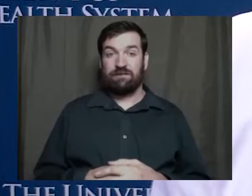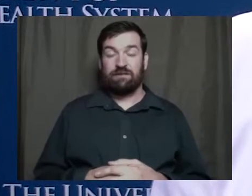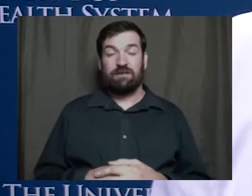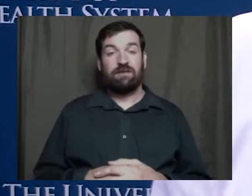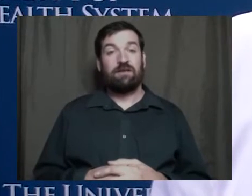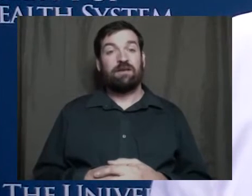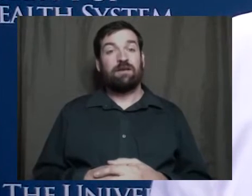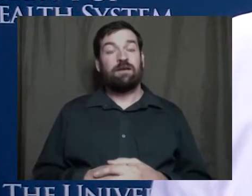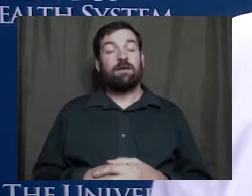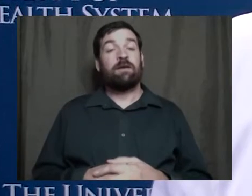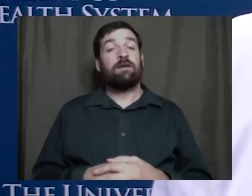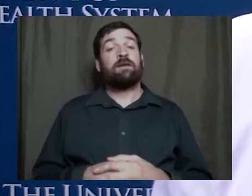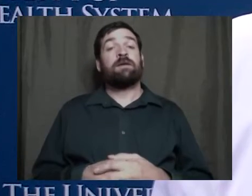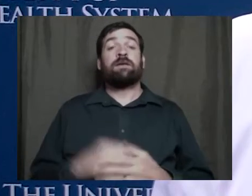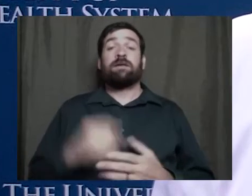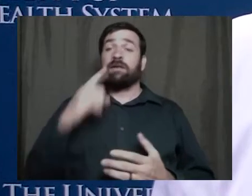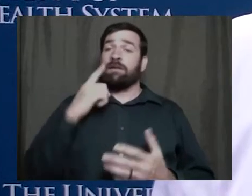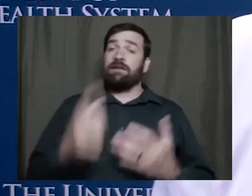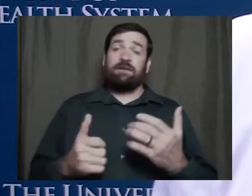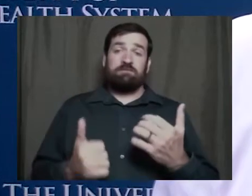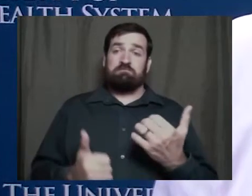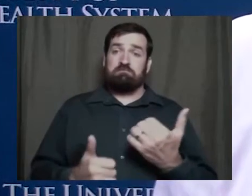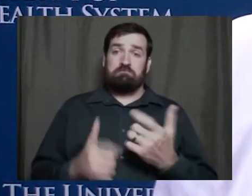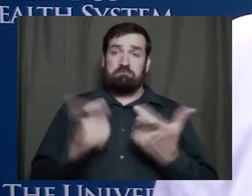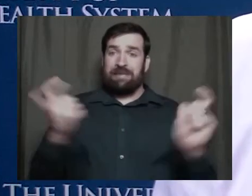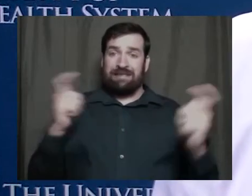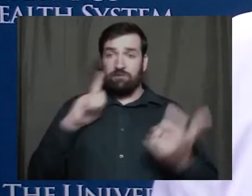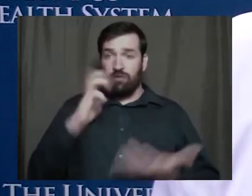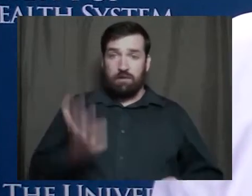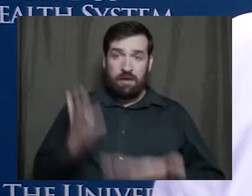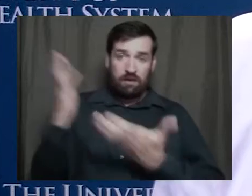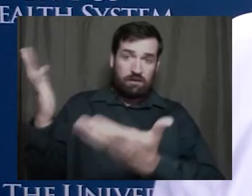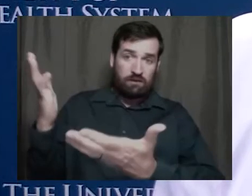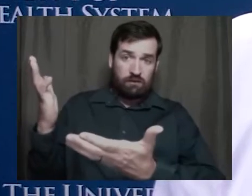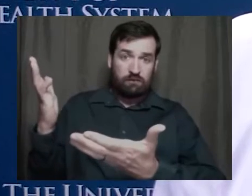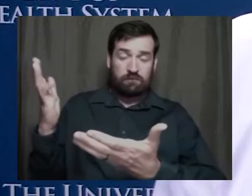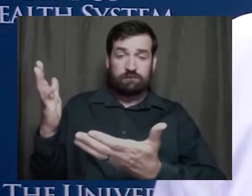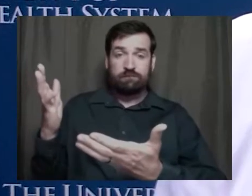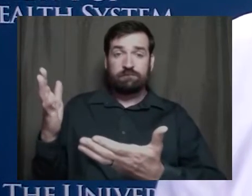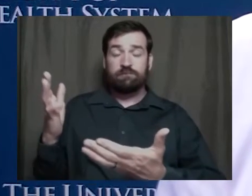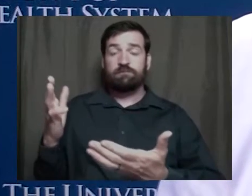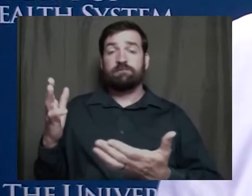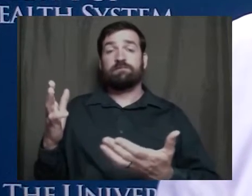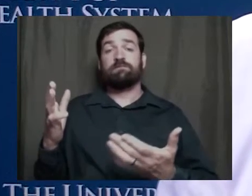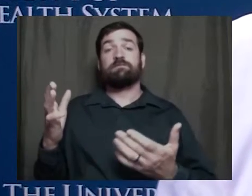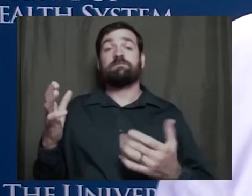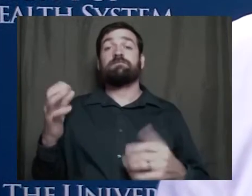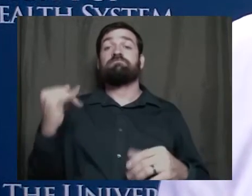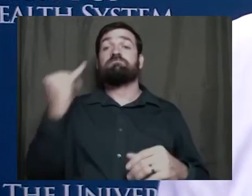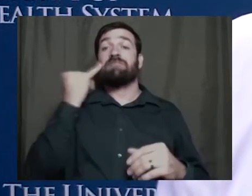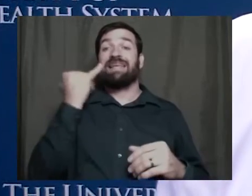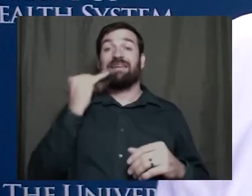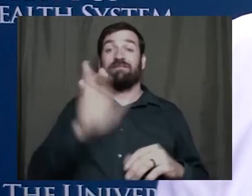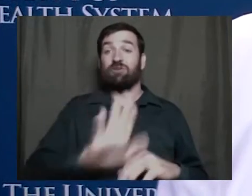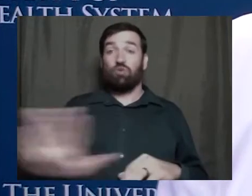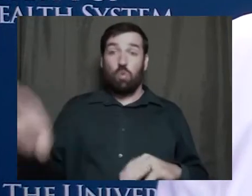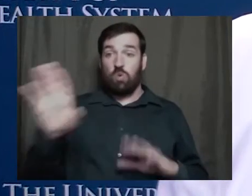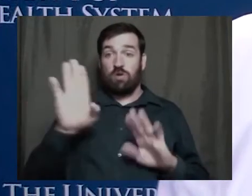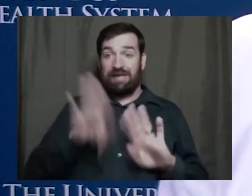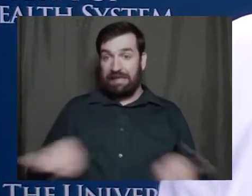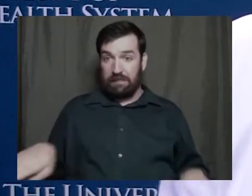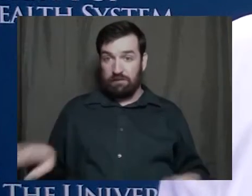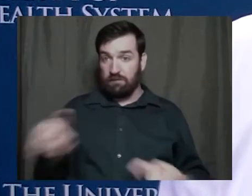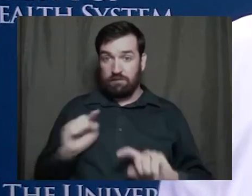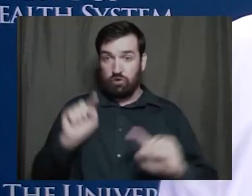I think really a big thing that I would really recommend is even if your kid is going to a school that they're not going